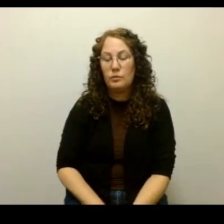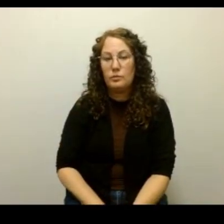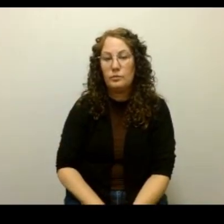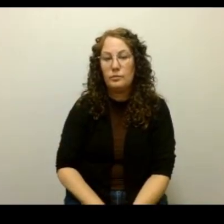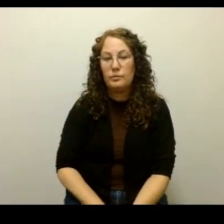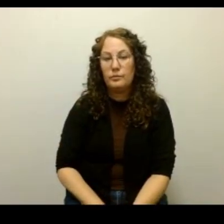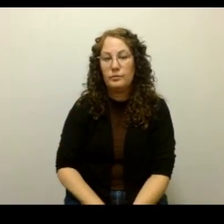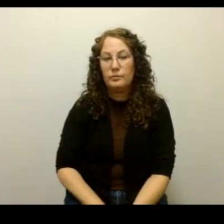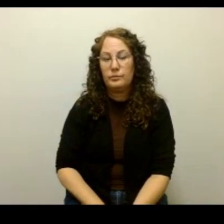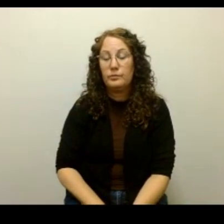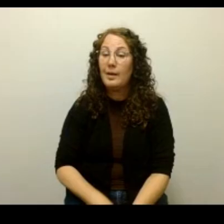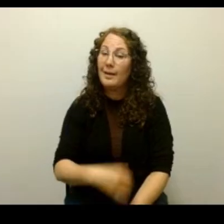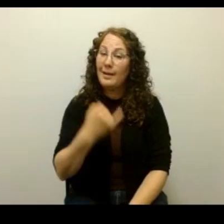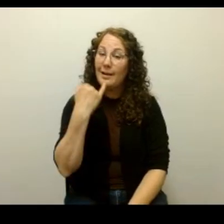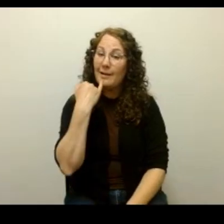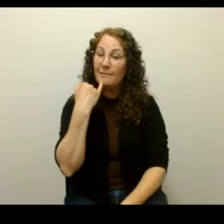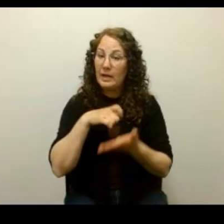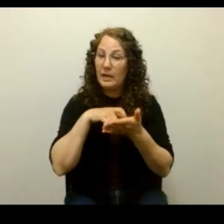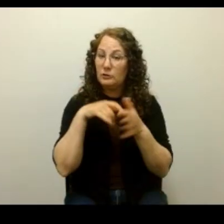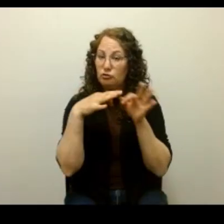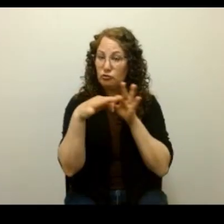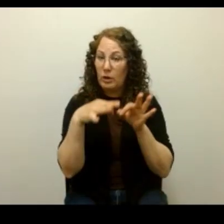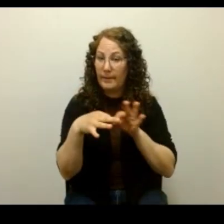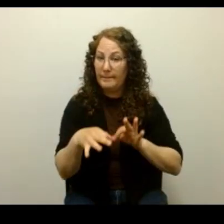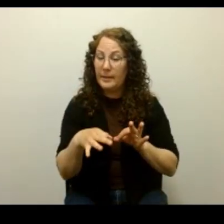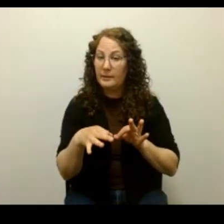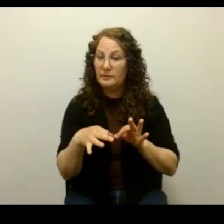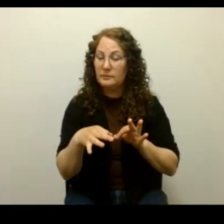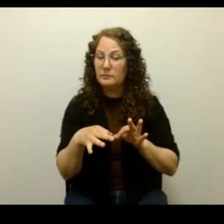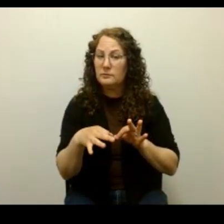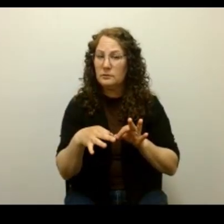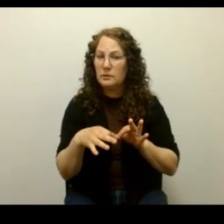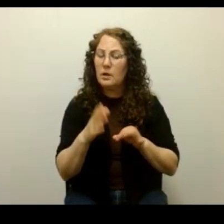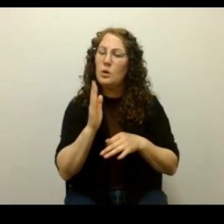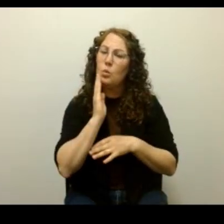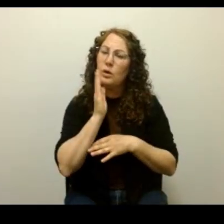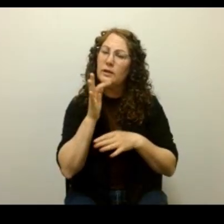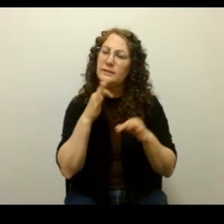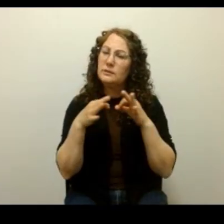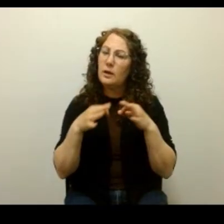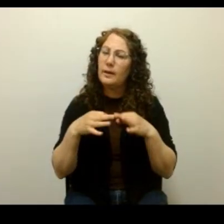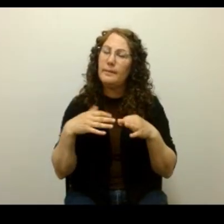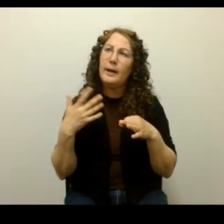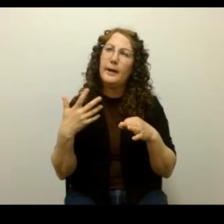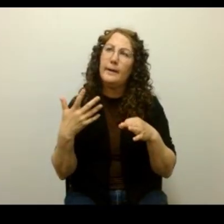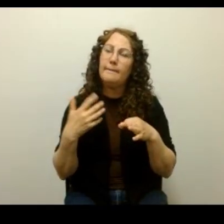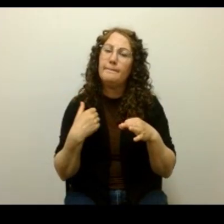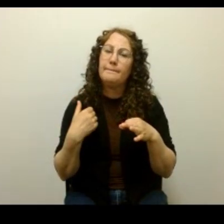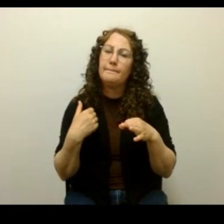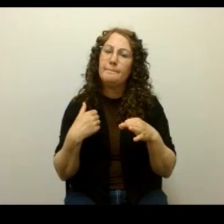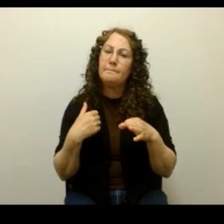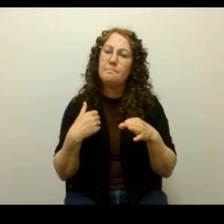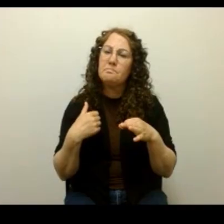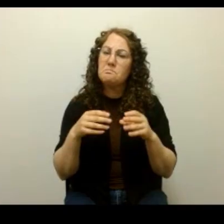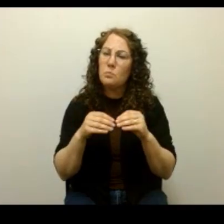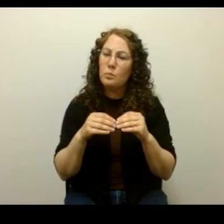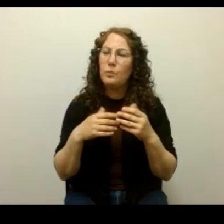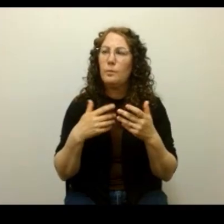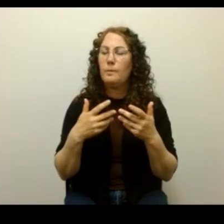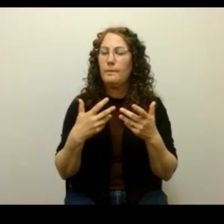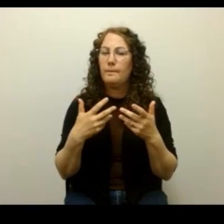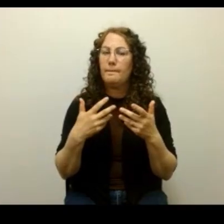When you are describing, you describe in terms that